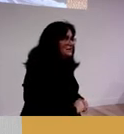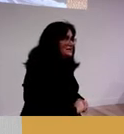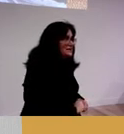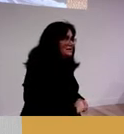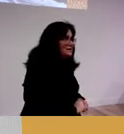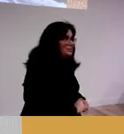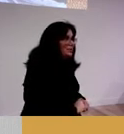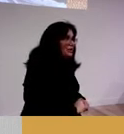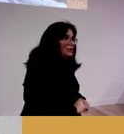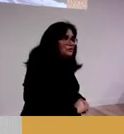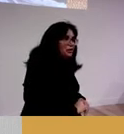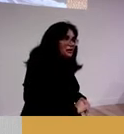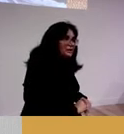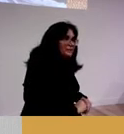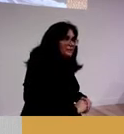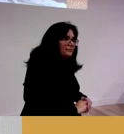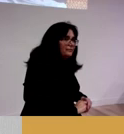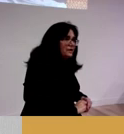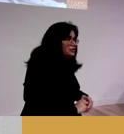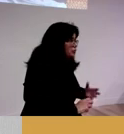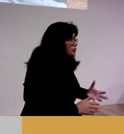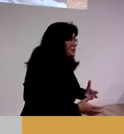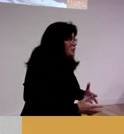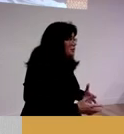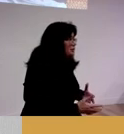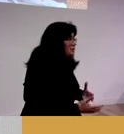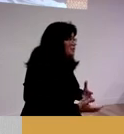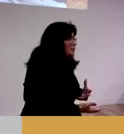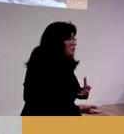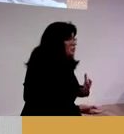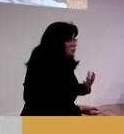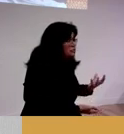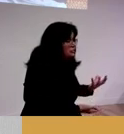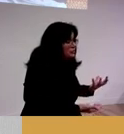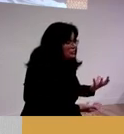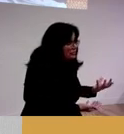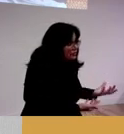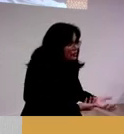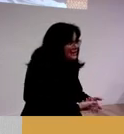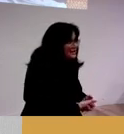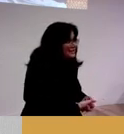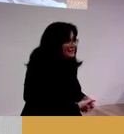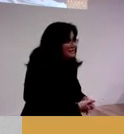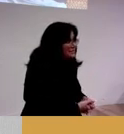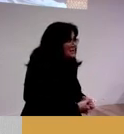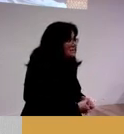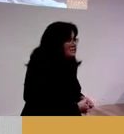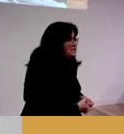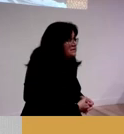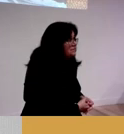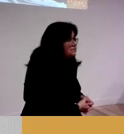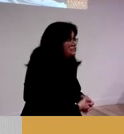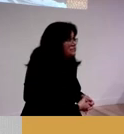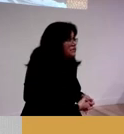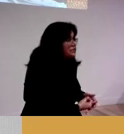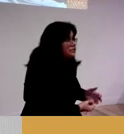that was amazing. But over time, they saw someone who created space to